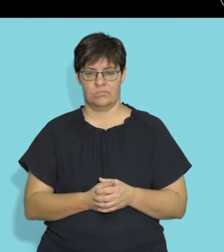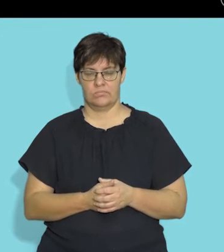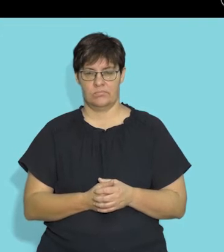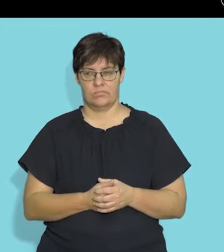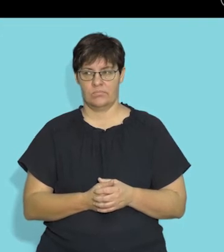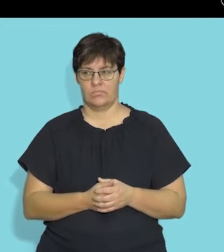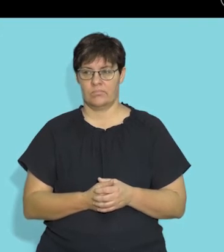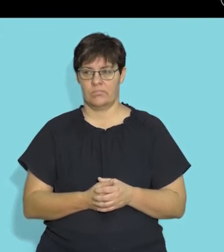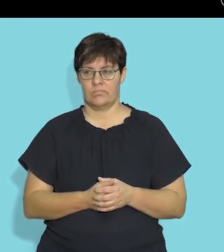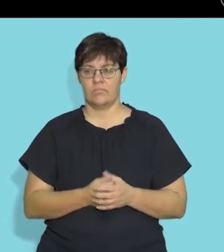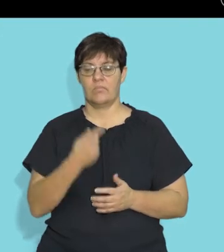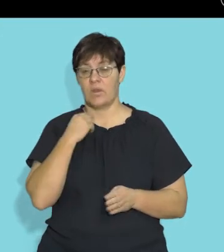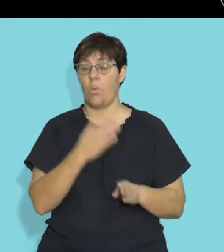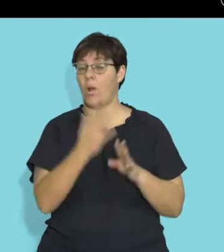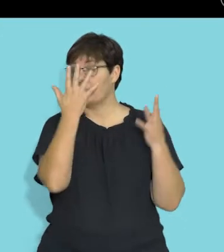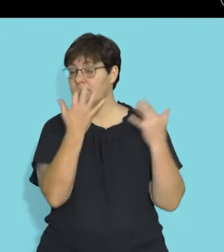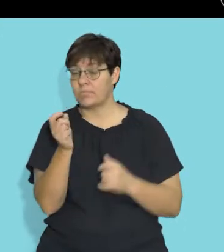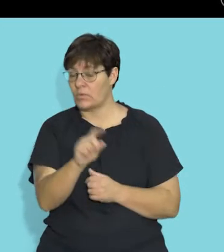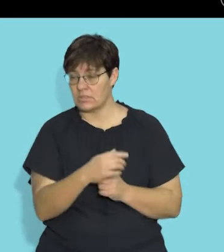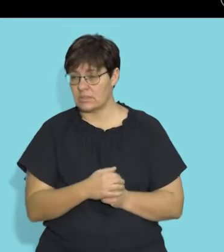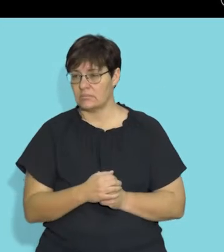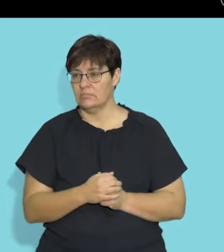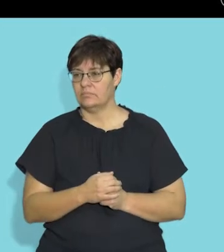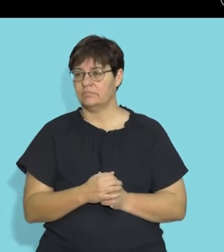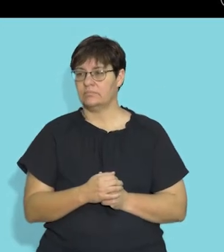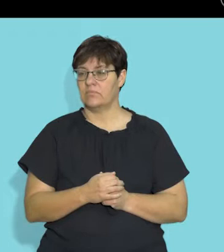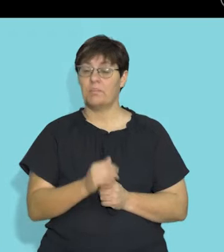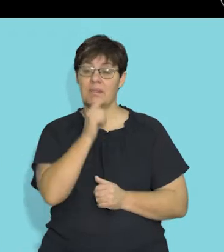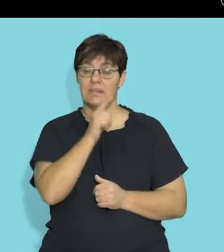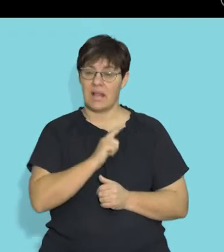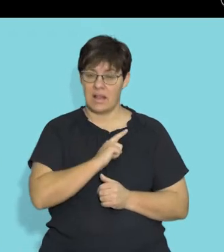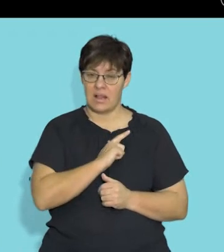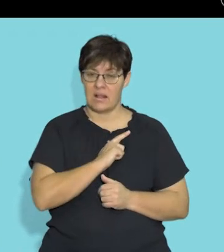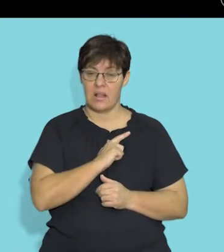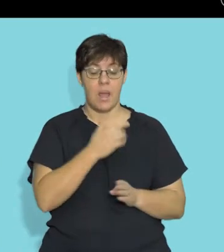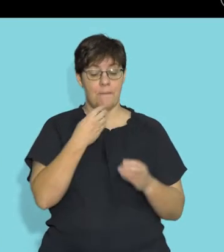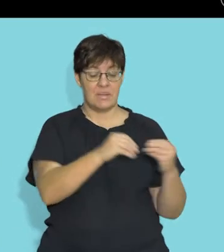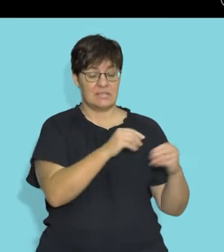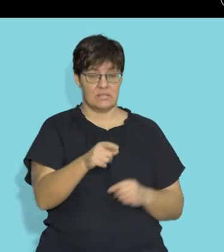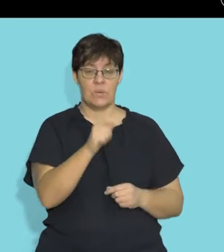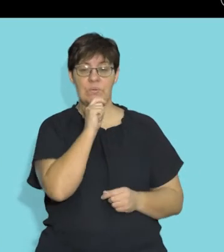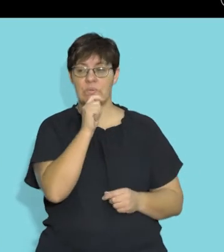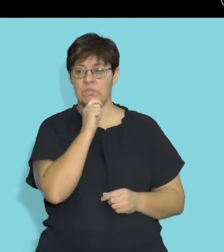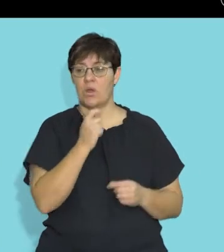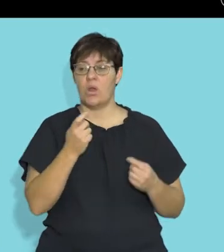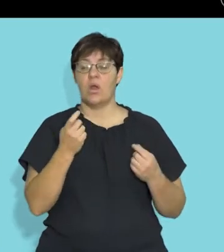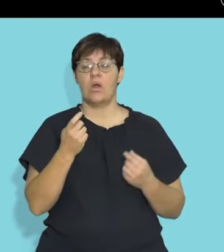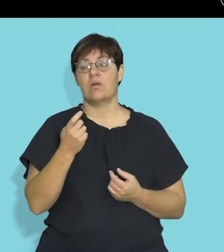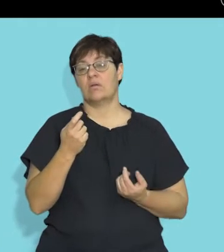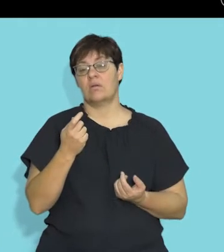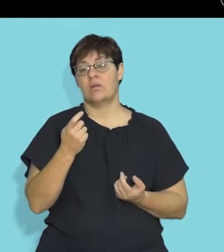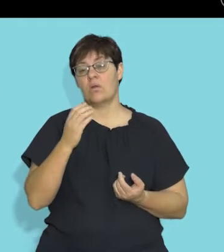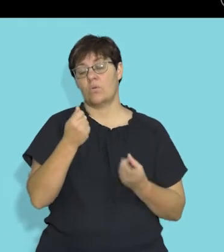firstly, I have to work out if they're telling you that the firm uses a cost price